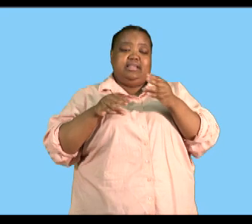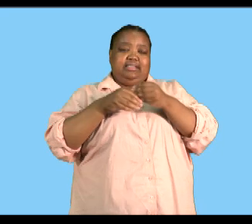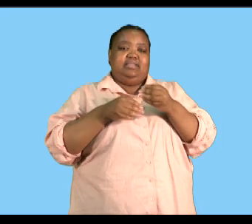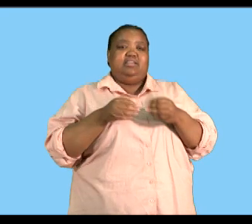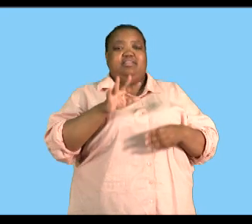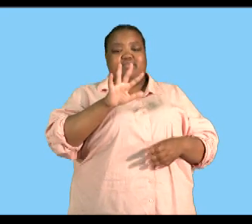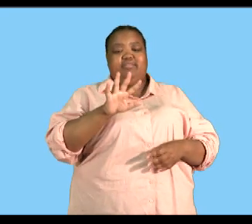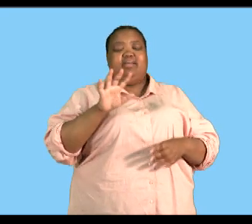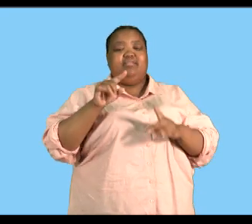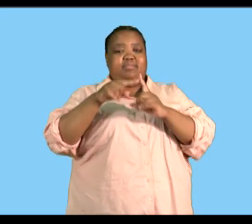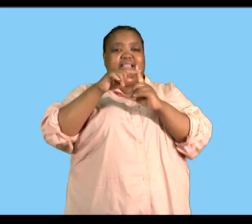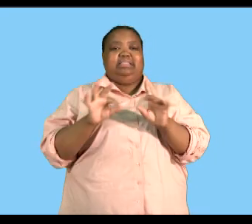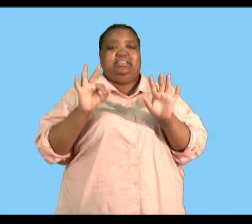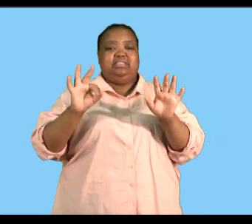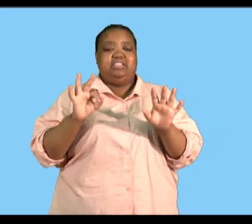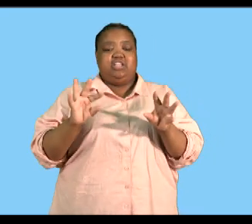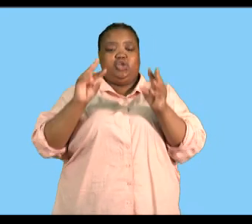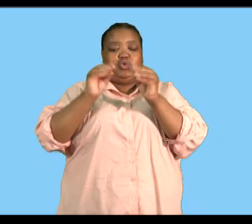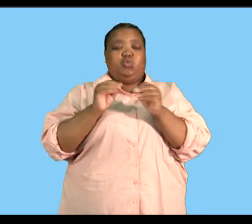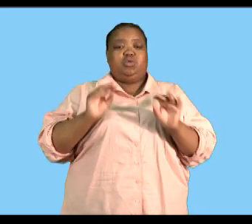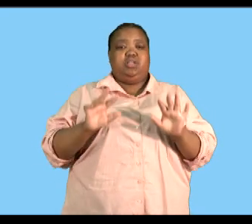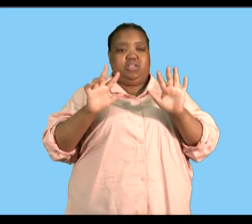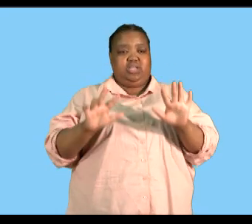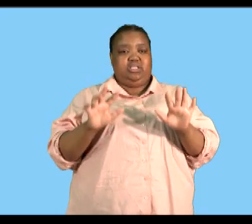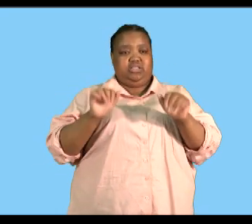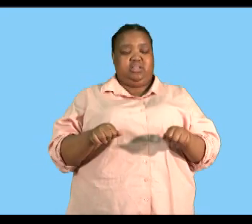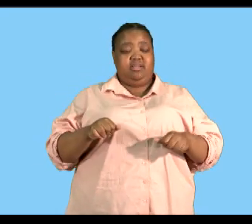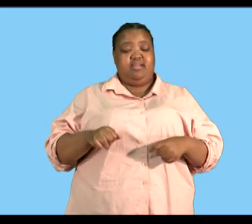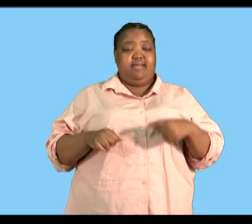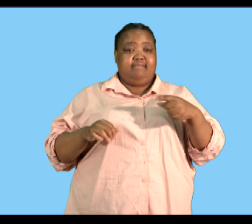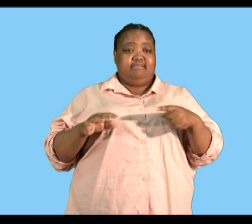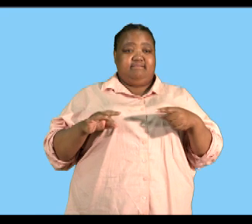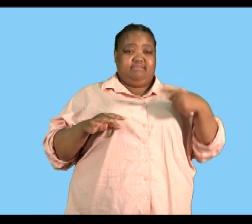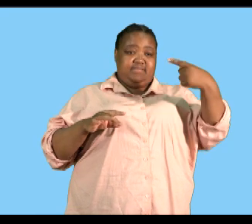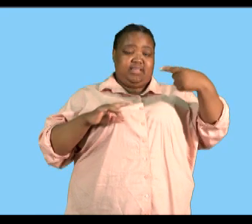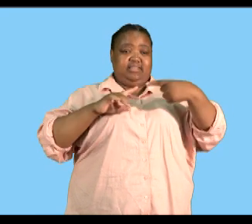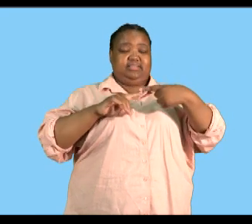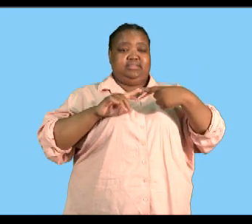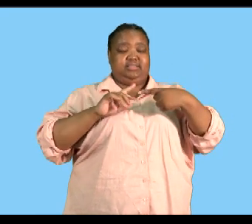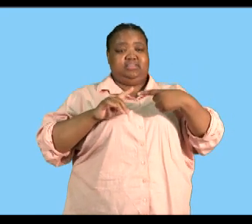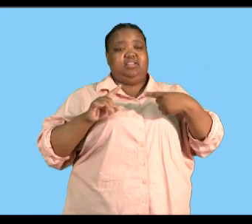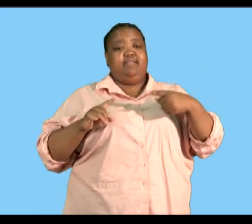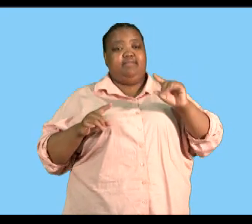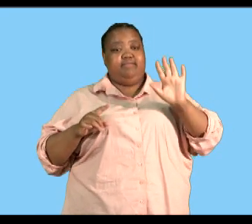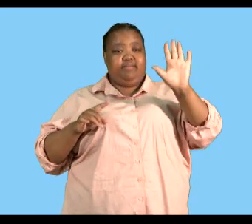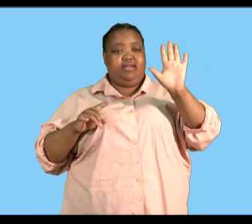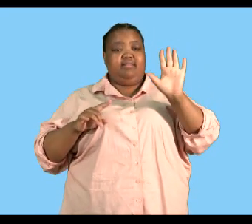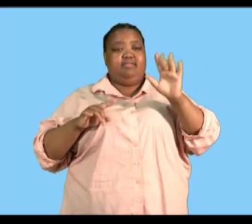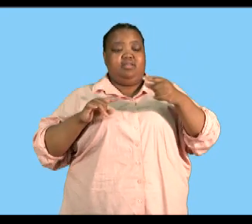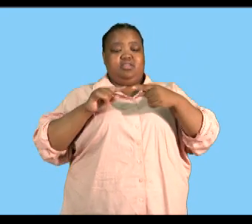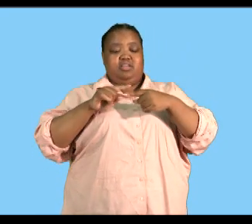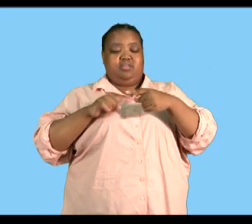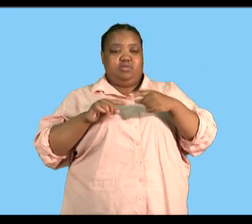total of 8. So from there, you are going to take the first ratio of which is 5. So it's 5 divided by